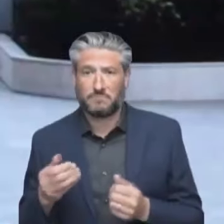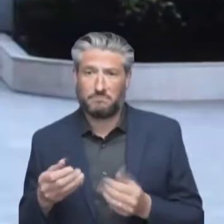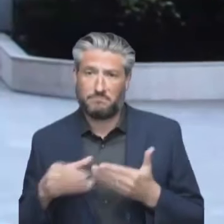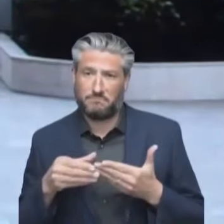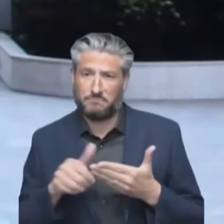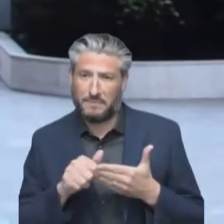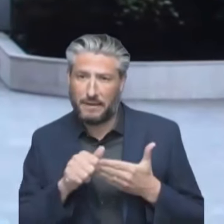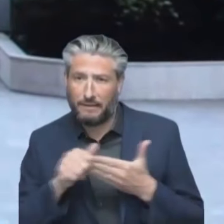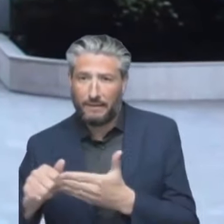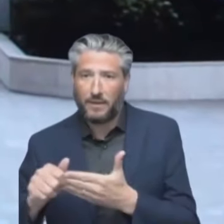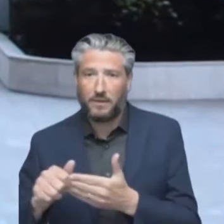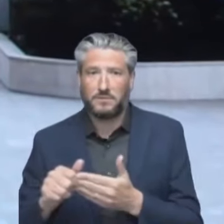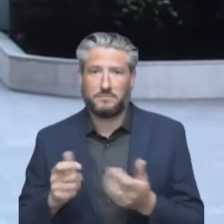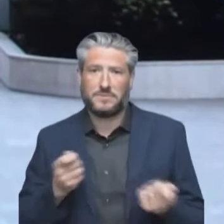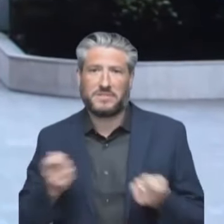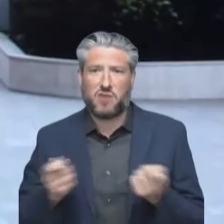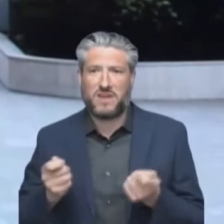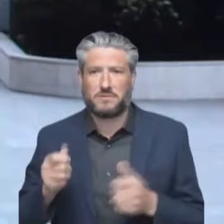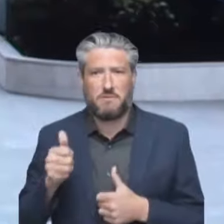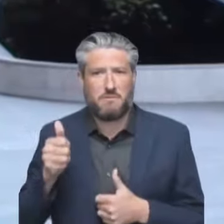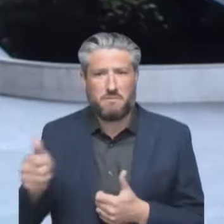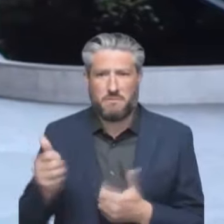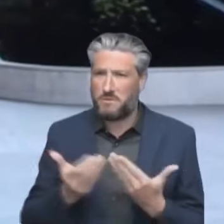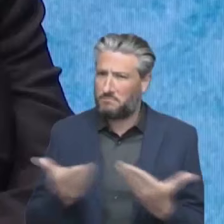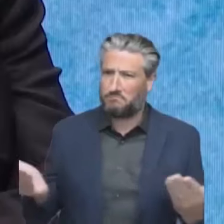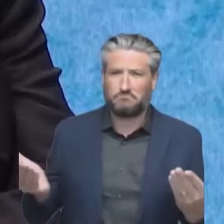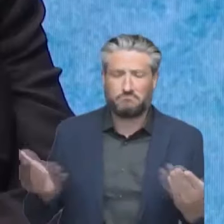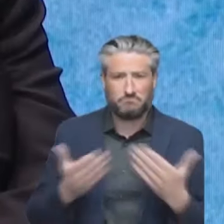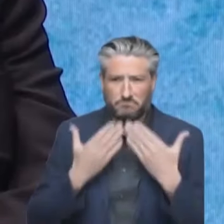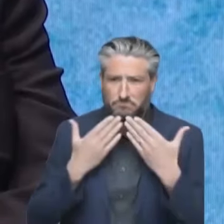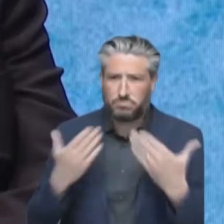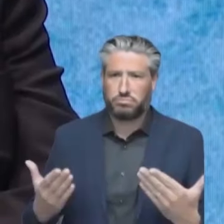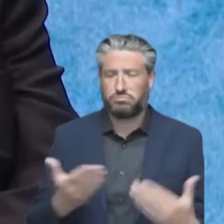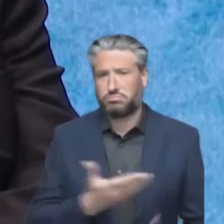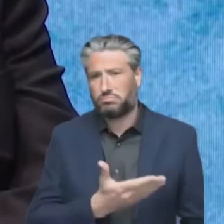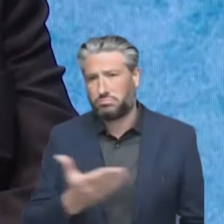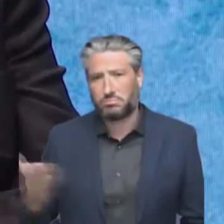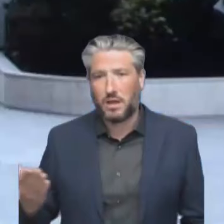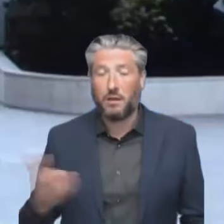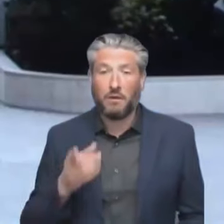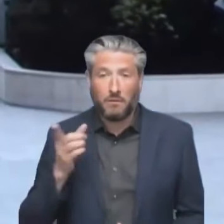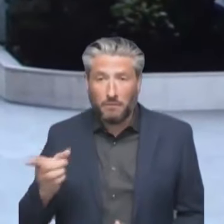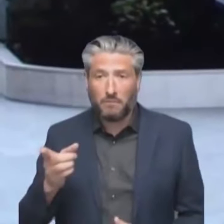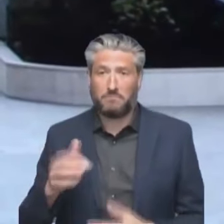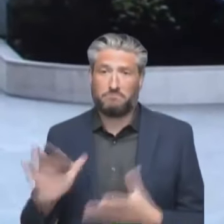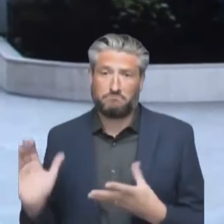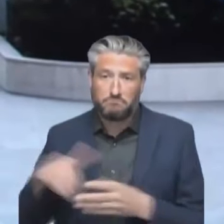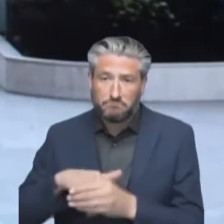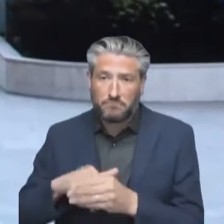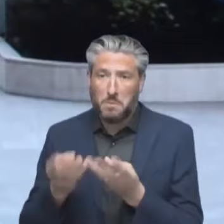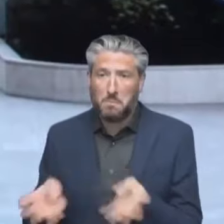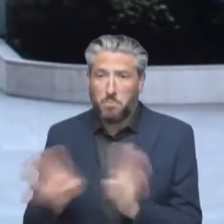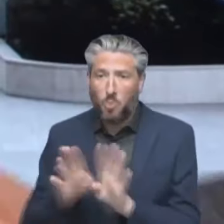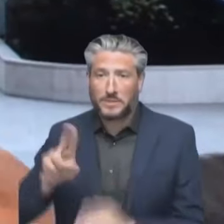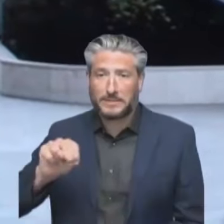useful work and provides a talented link with our alliance partners by sitting on the Nissan board of directors and on Nissan's